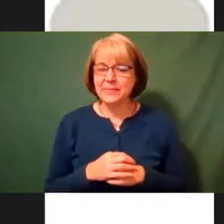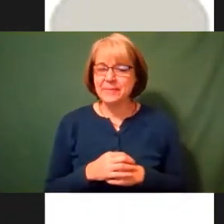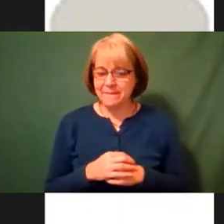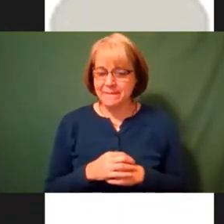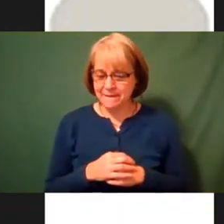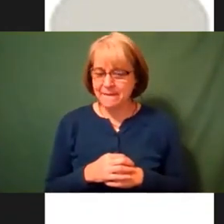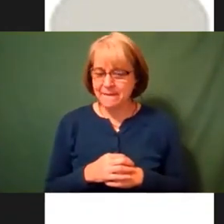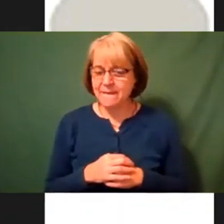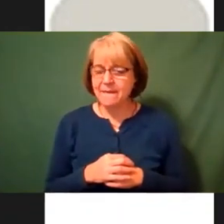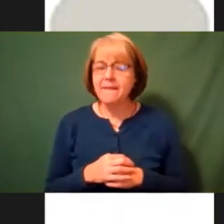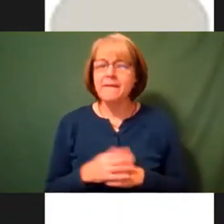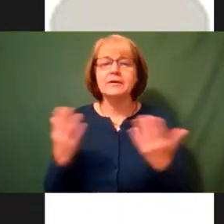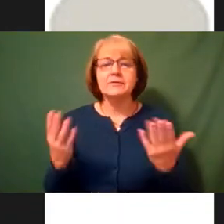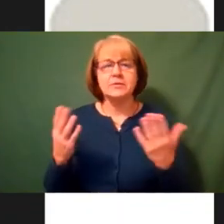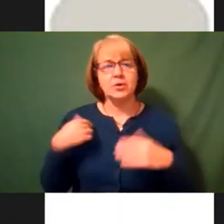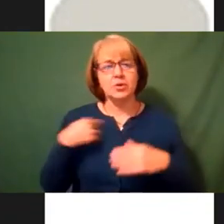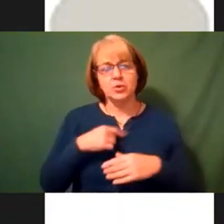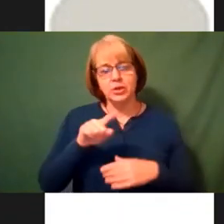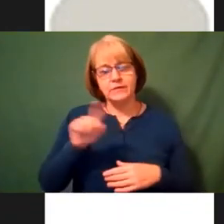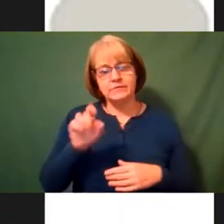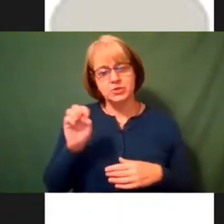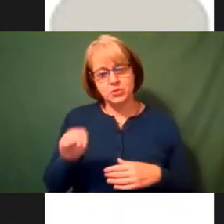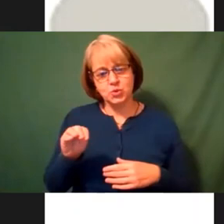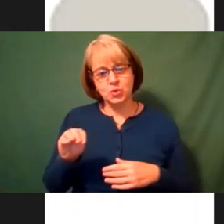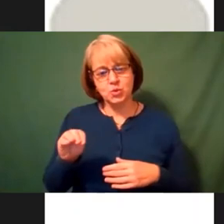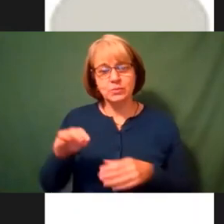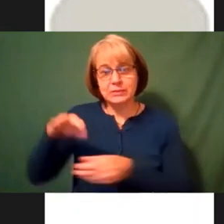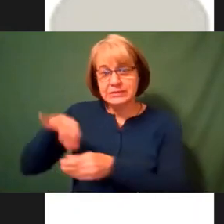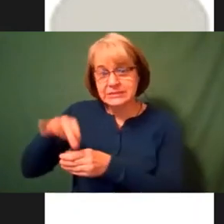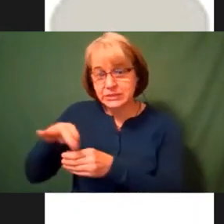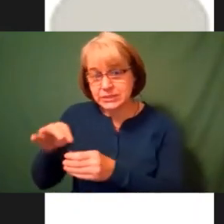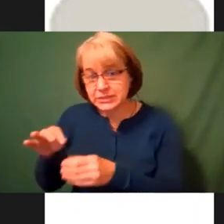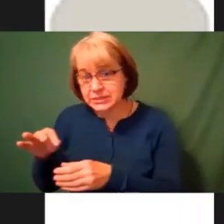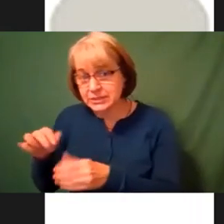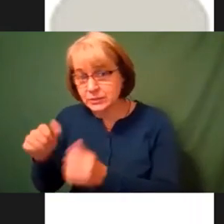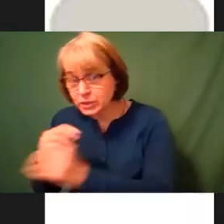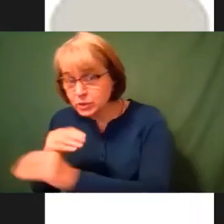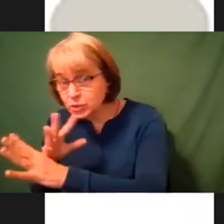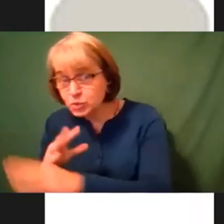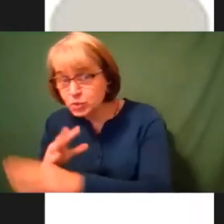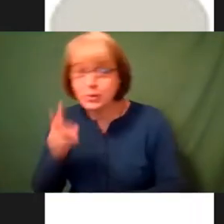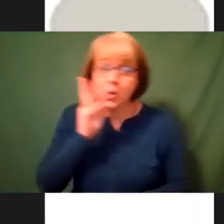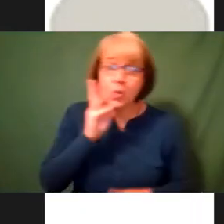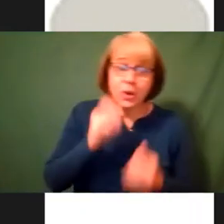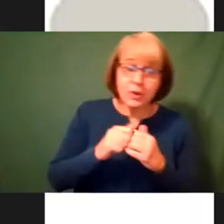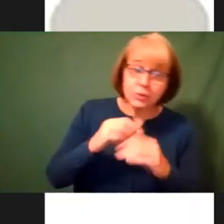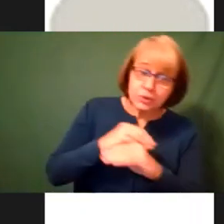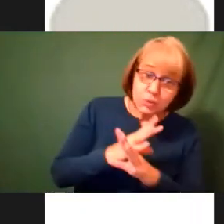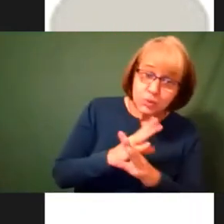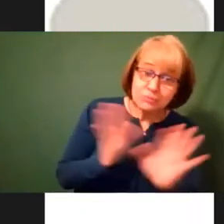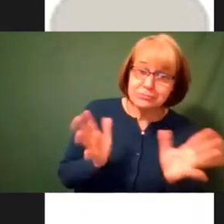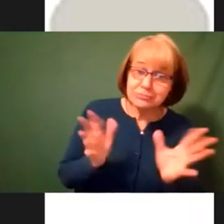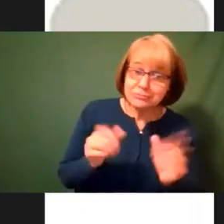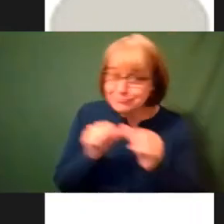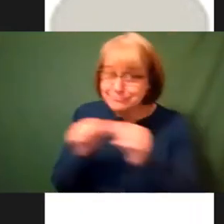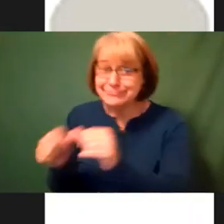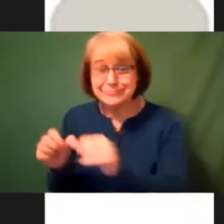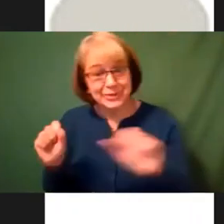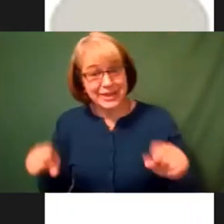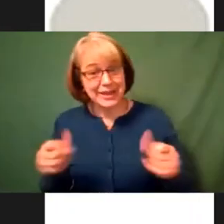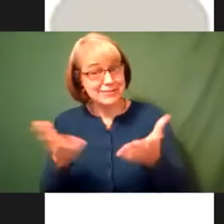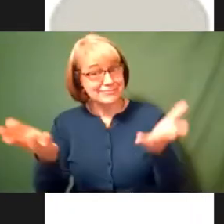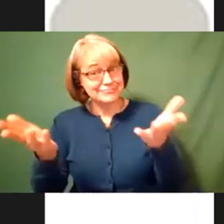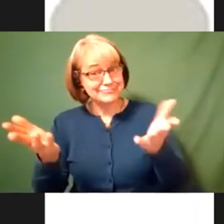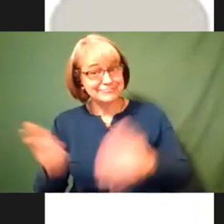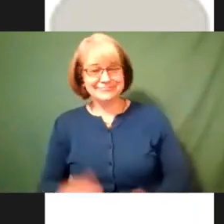Zoom, you know, Zoom tea, Zoom wine, Zoom. We certainly could. You know, yes. That